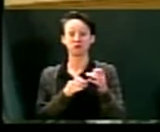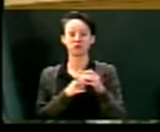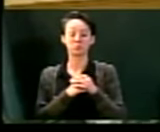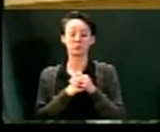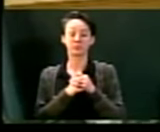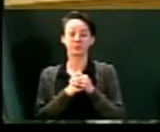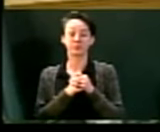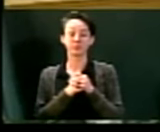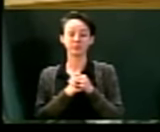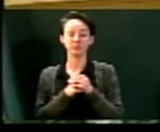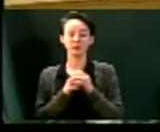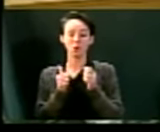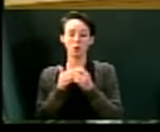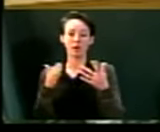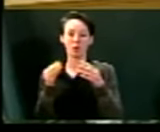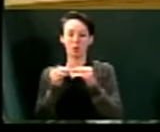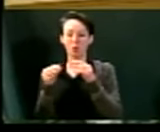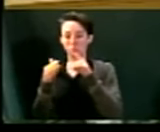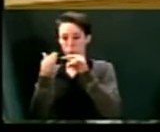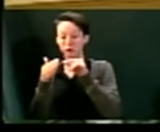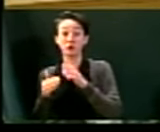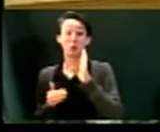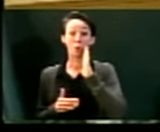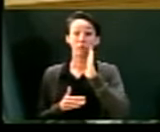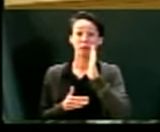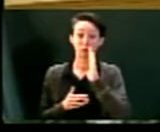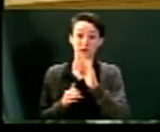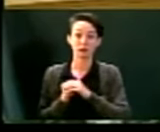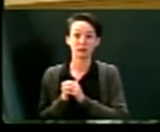Without doing some further research, which I will,